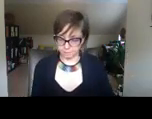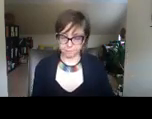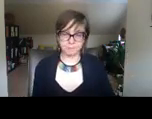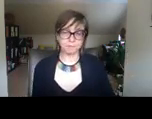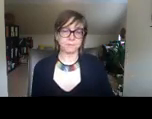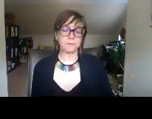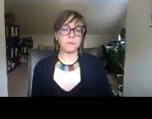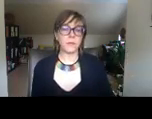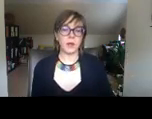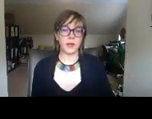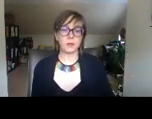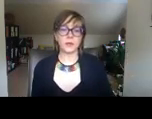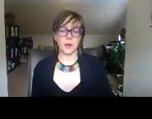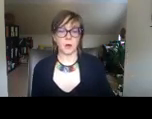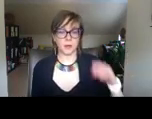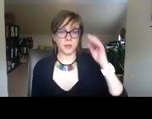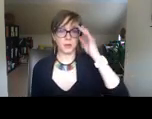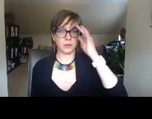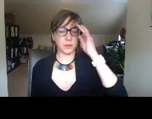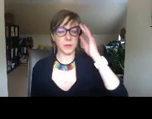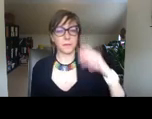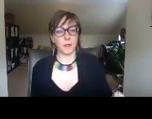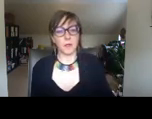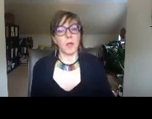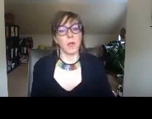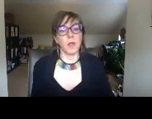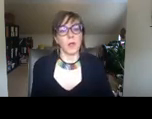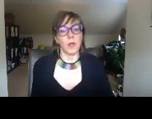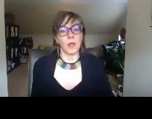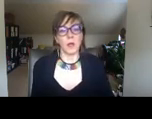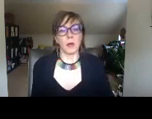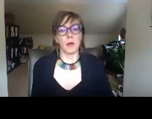webinar, again, hosted by Ohio State University.